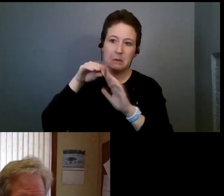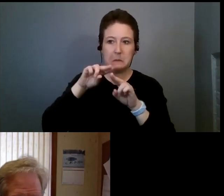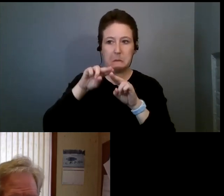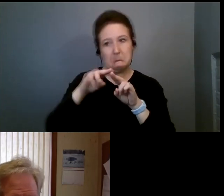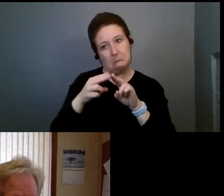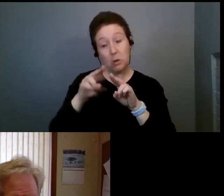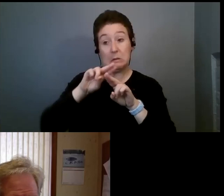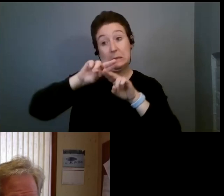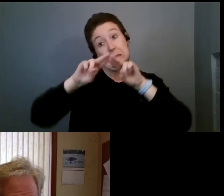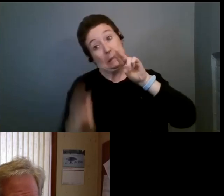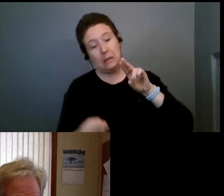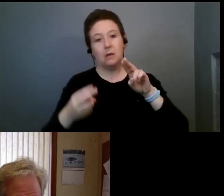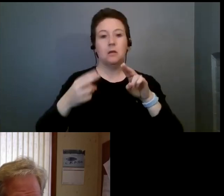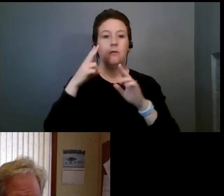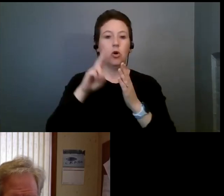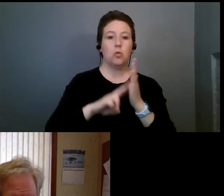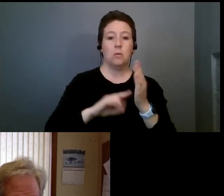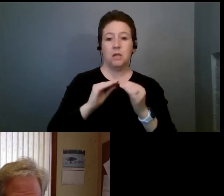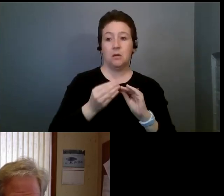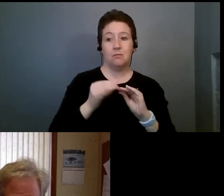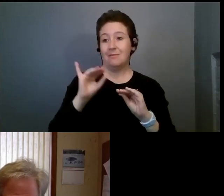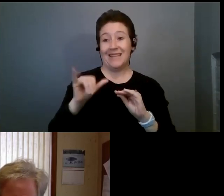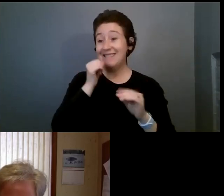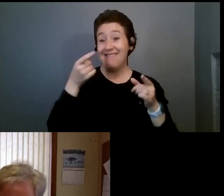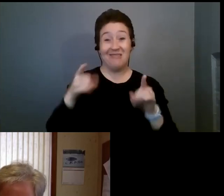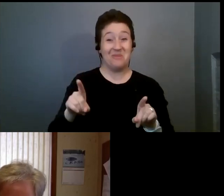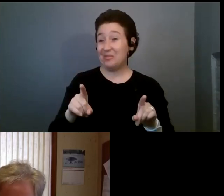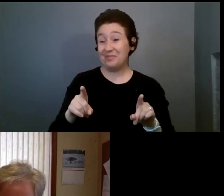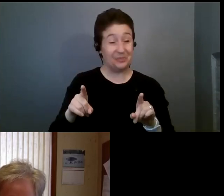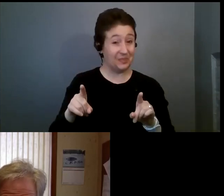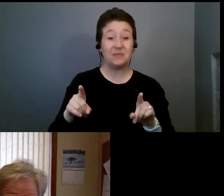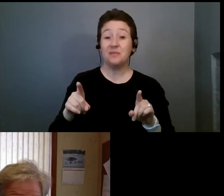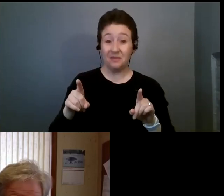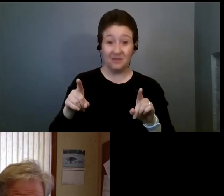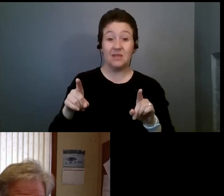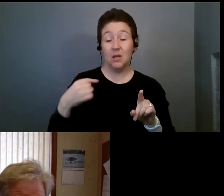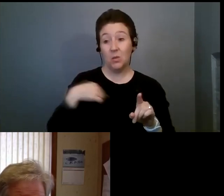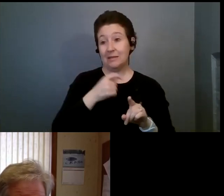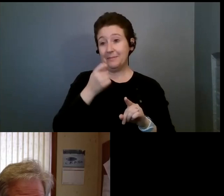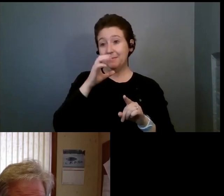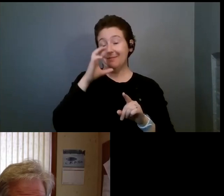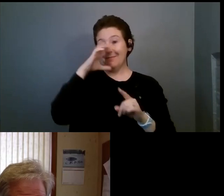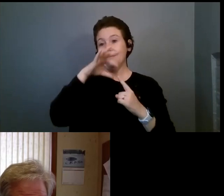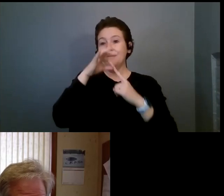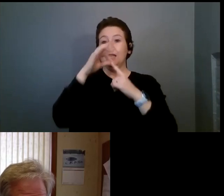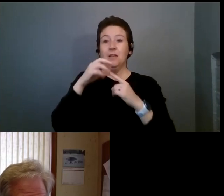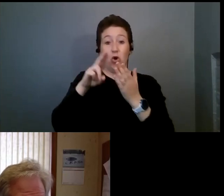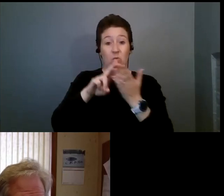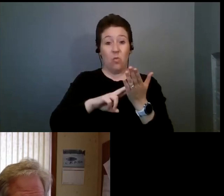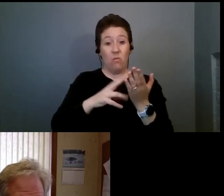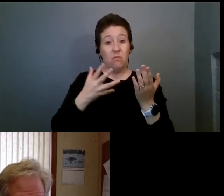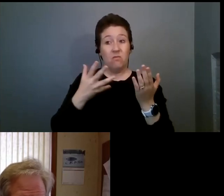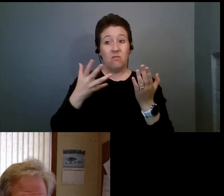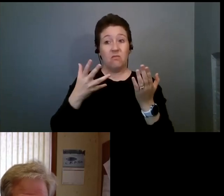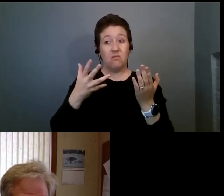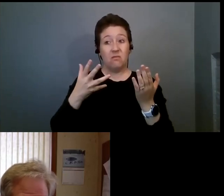even a significant drop in our enrollment numbers. That has not been the case. We've been, we're a bit of an outlier in that our enrollment